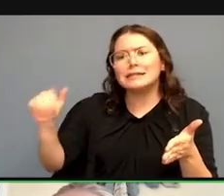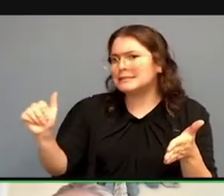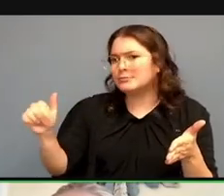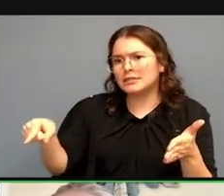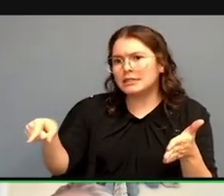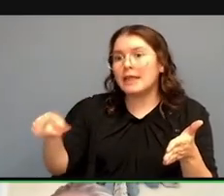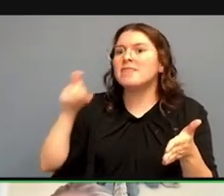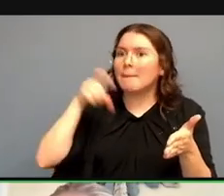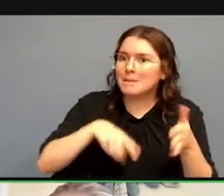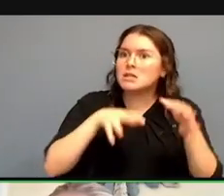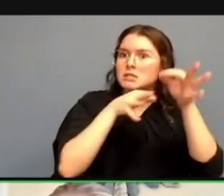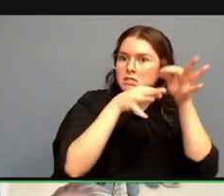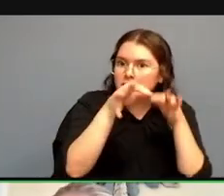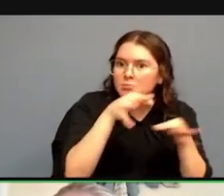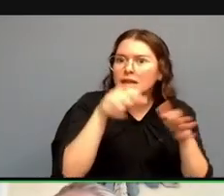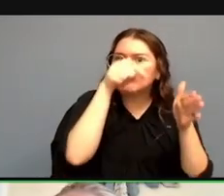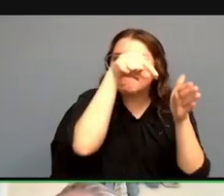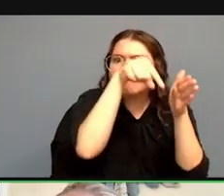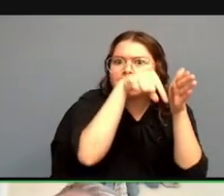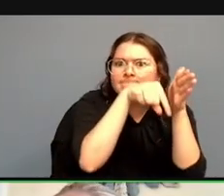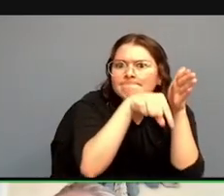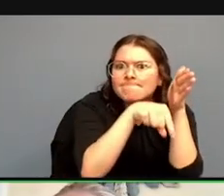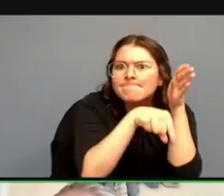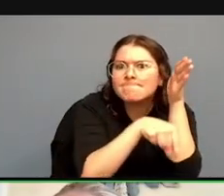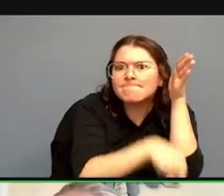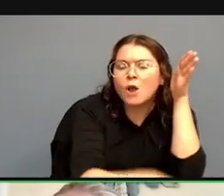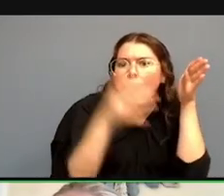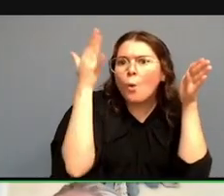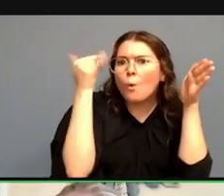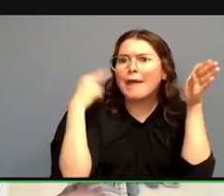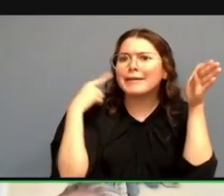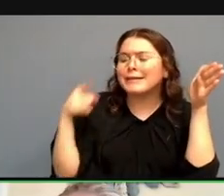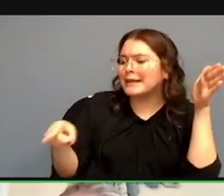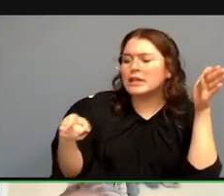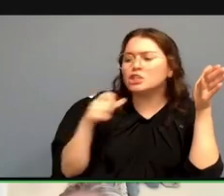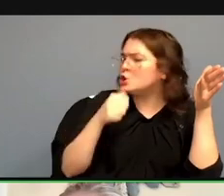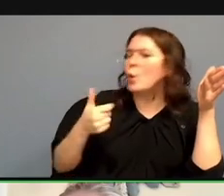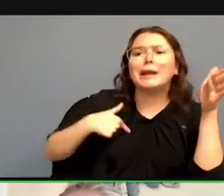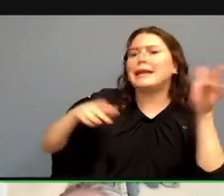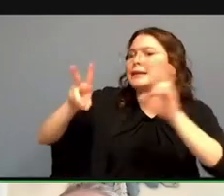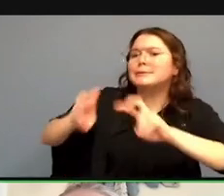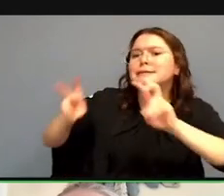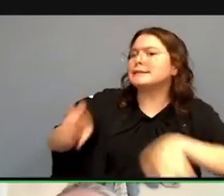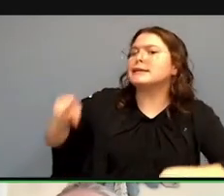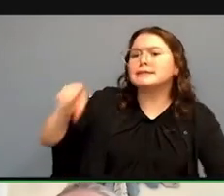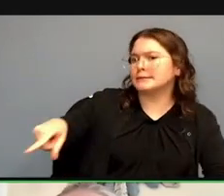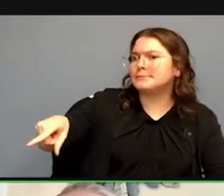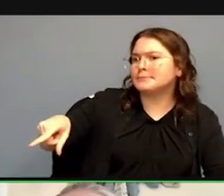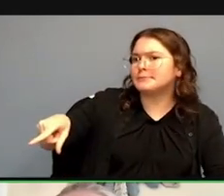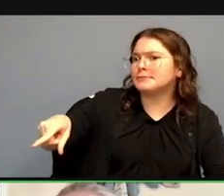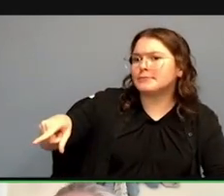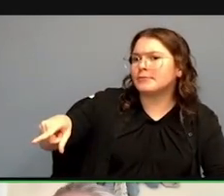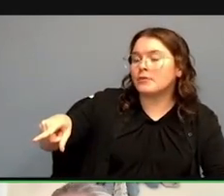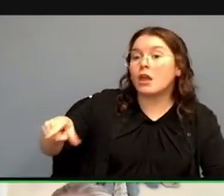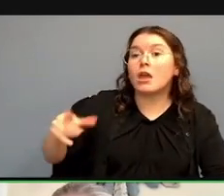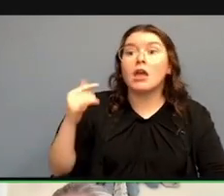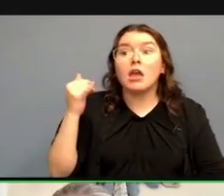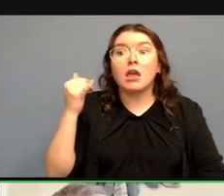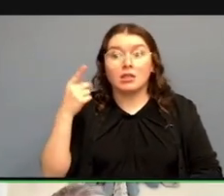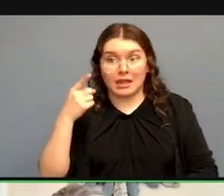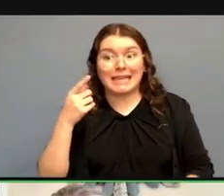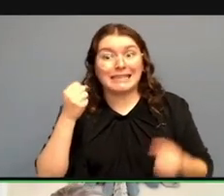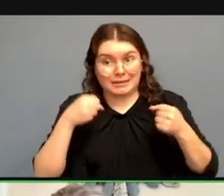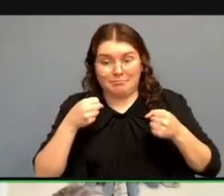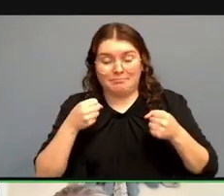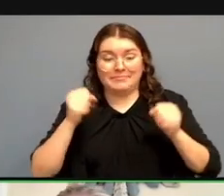in very great detail why it is they do not think they need to assess that child. And they would get in big trouble with the state